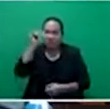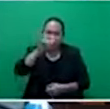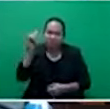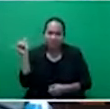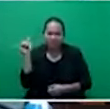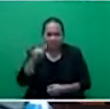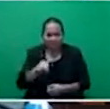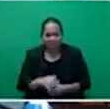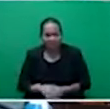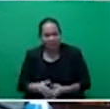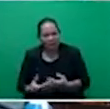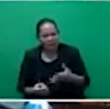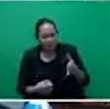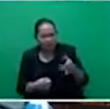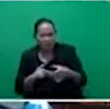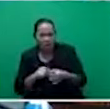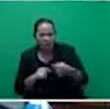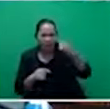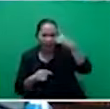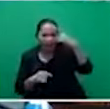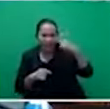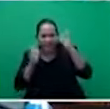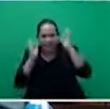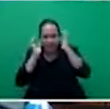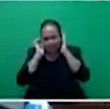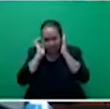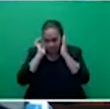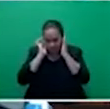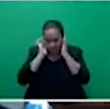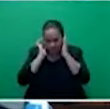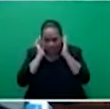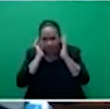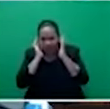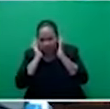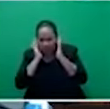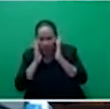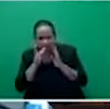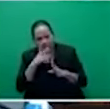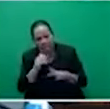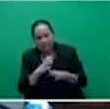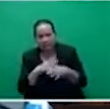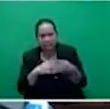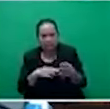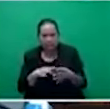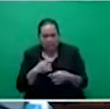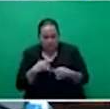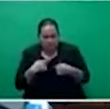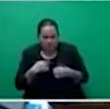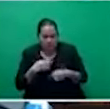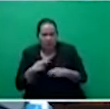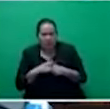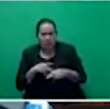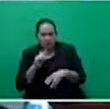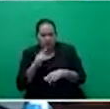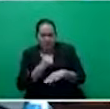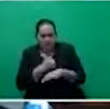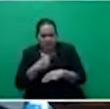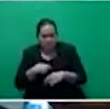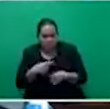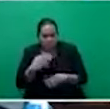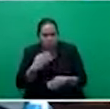doom theory by the opposition. And like I said earlier on, everything we did, they have to oppose it. And Mr. Speaker, sir, and